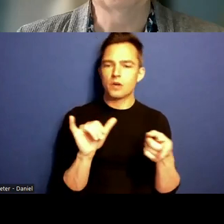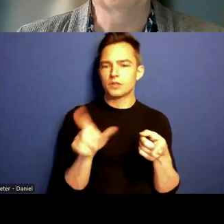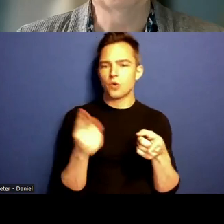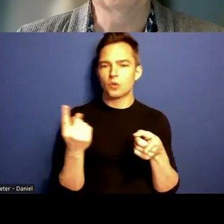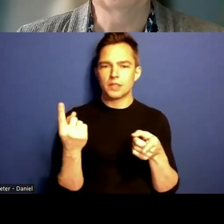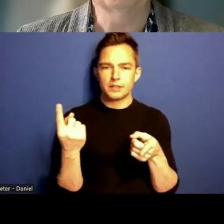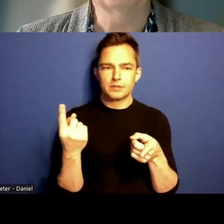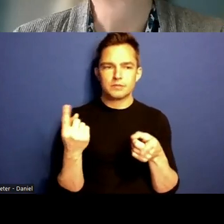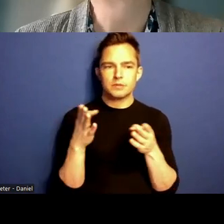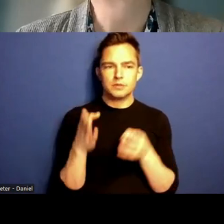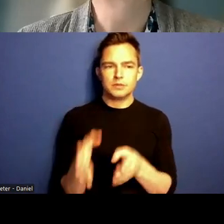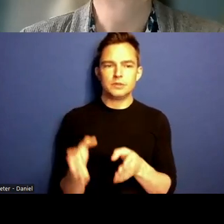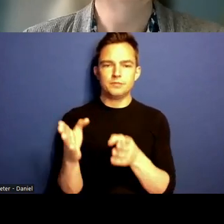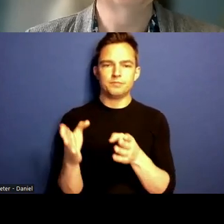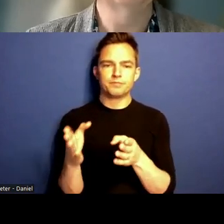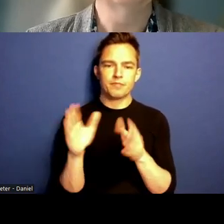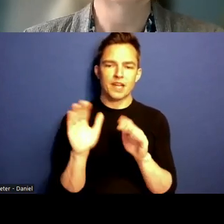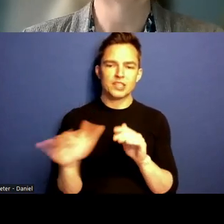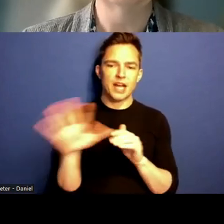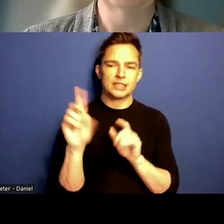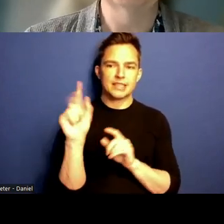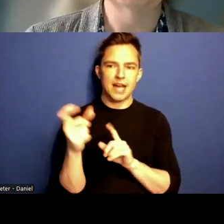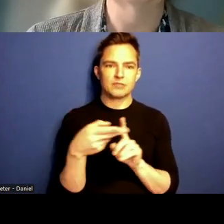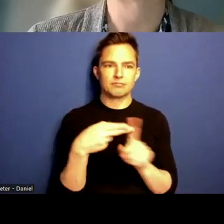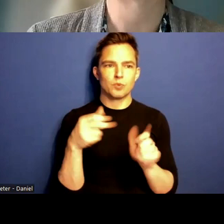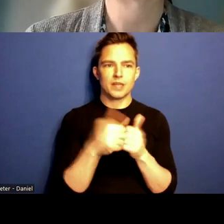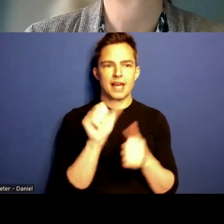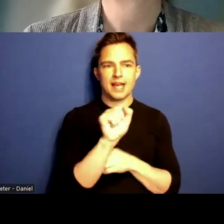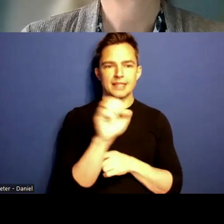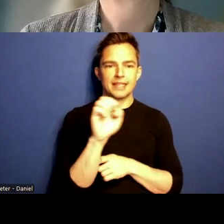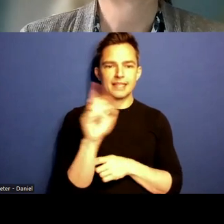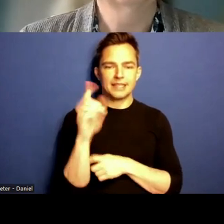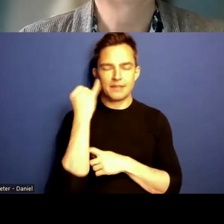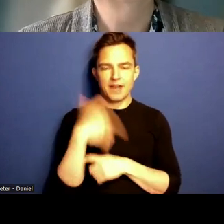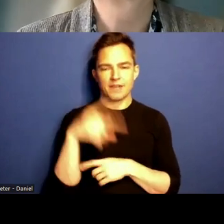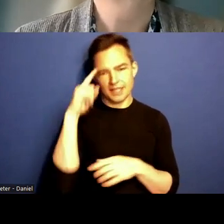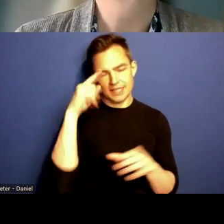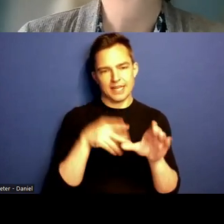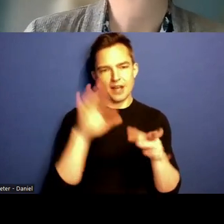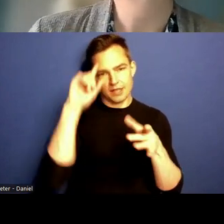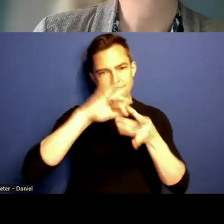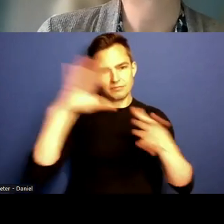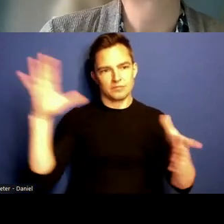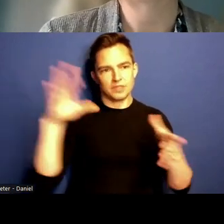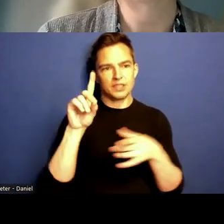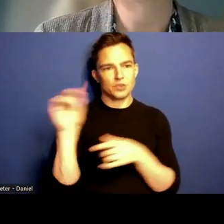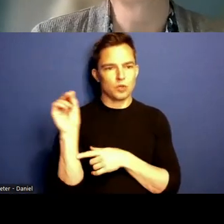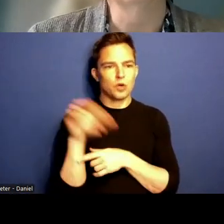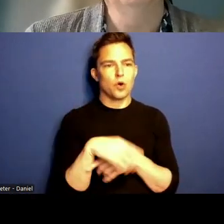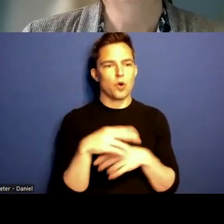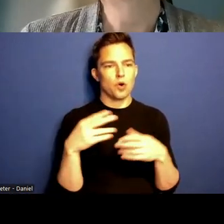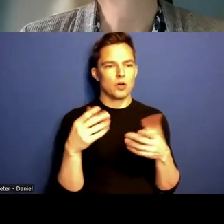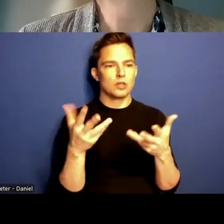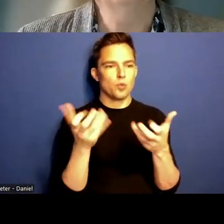be a child would be diagnosed with SED is that they have psychotic disorders or suicidal or homicidal gest or